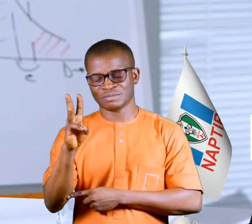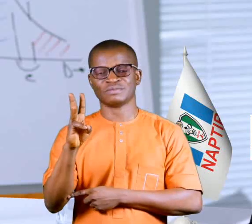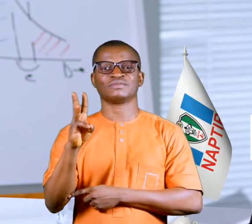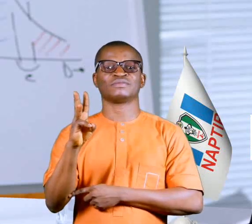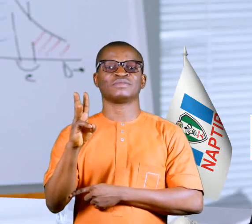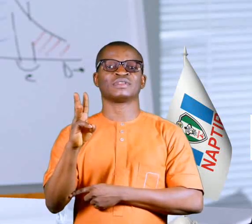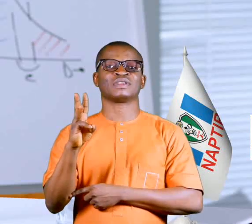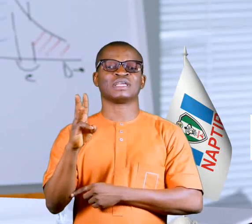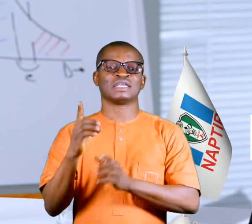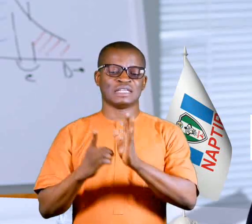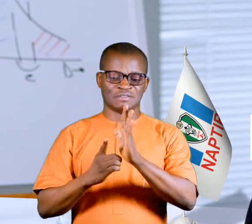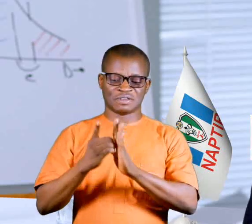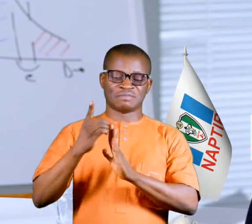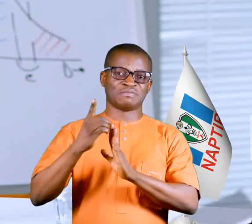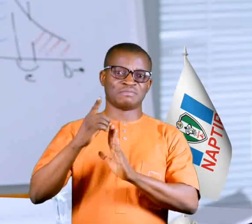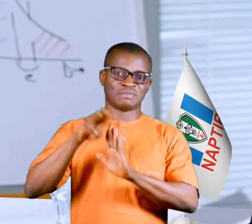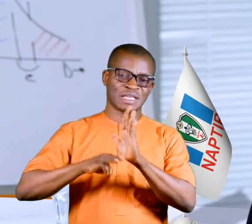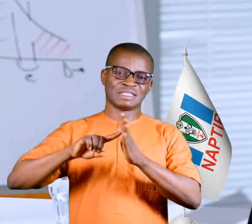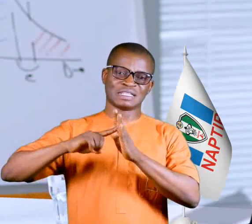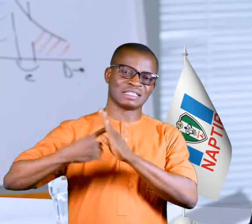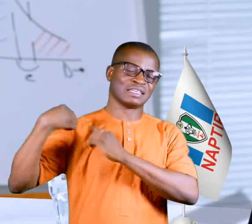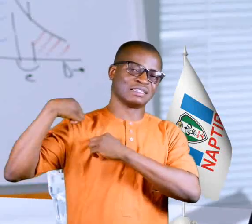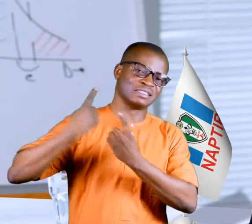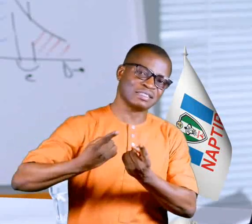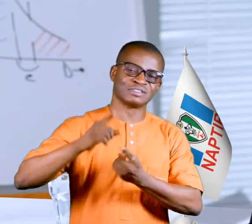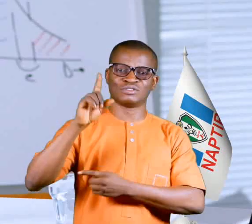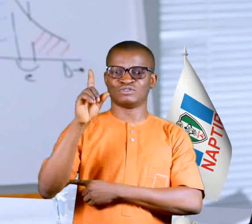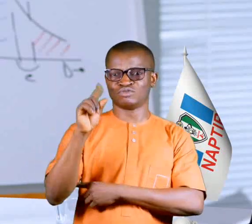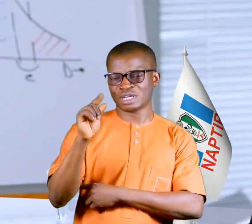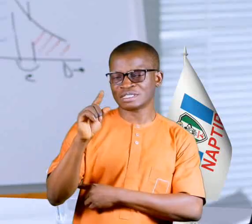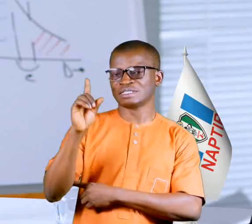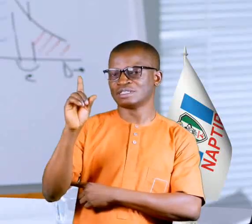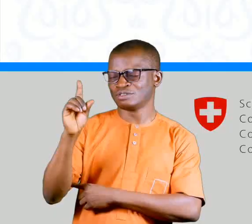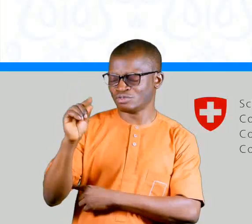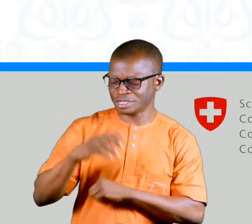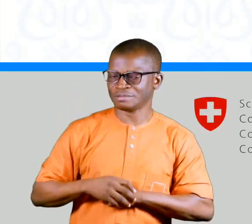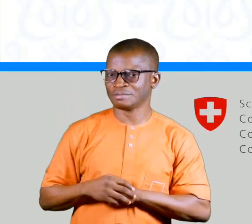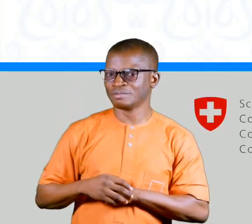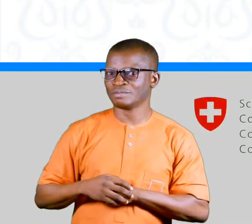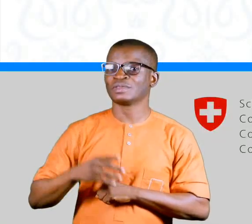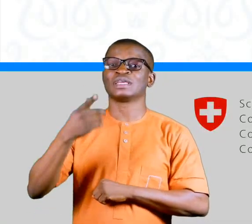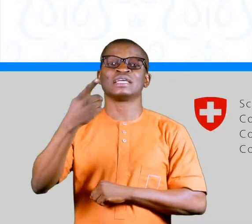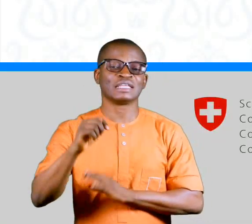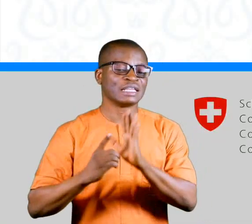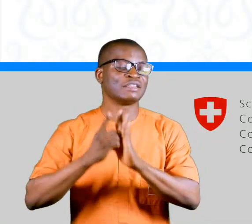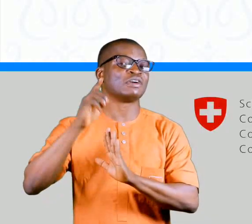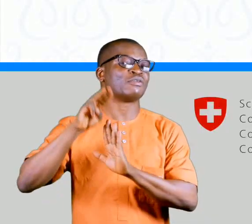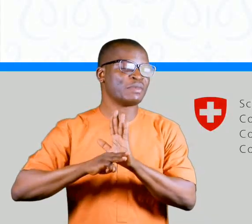which the development started as far back as 2020. The development